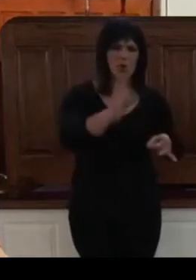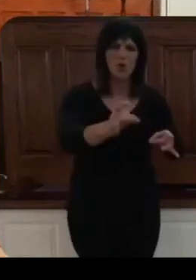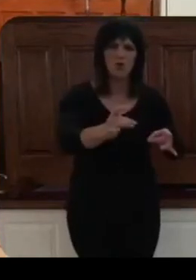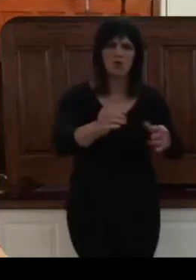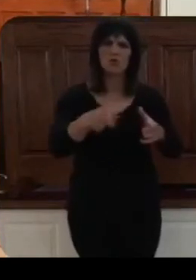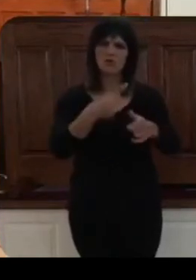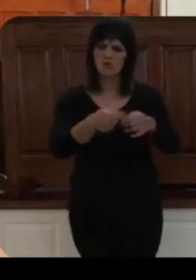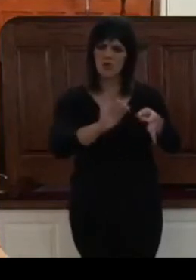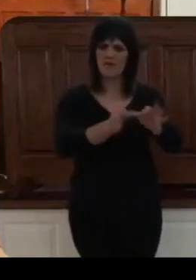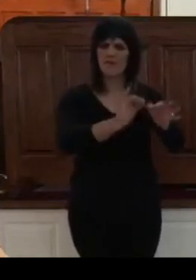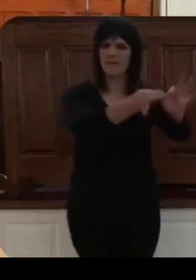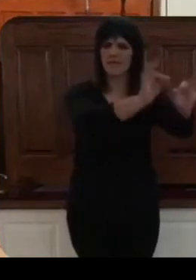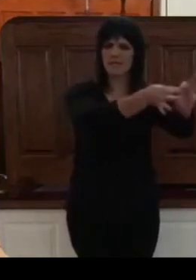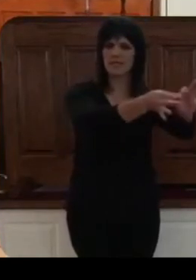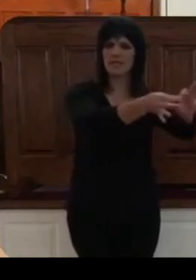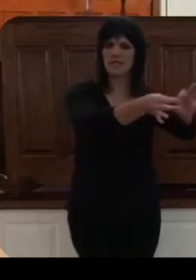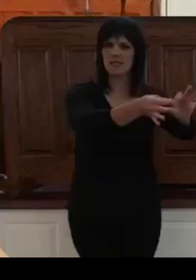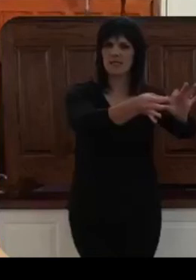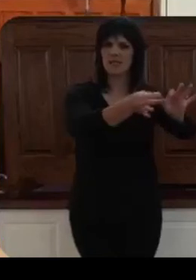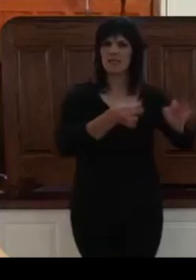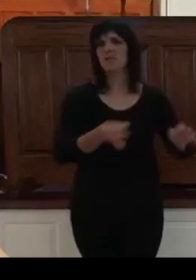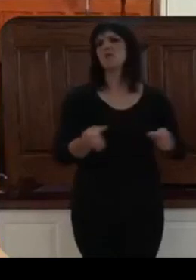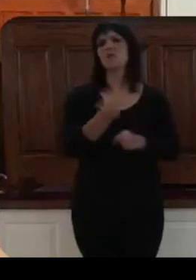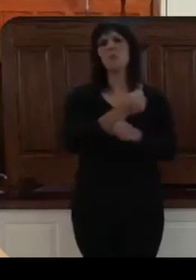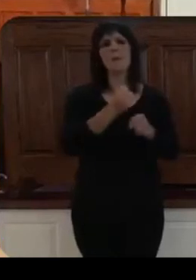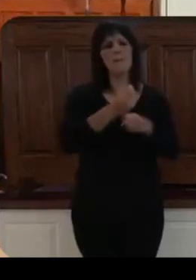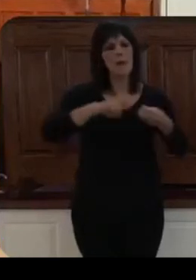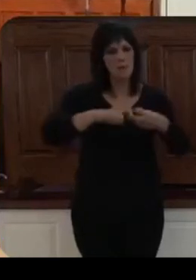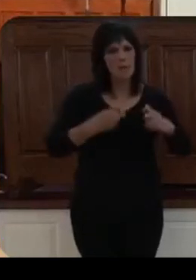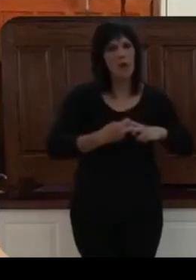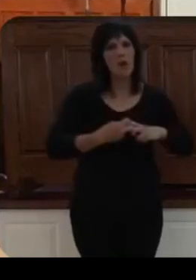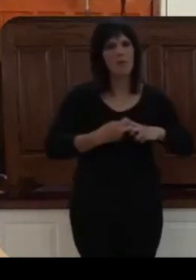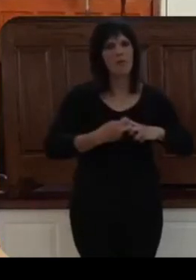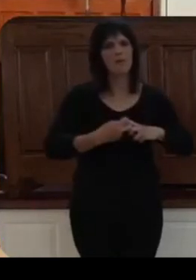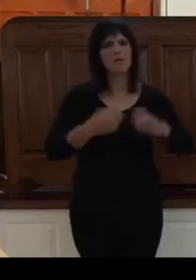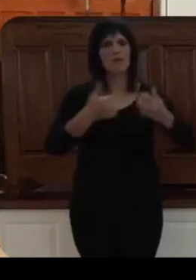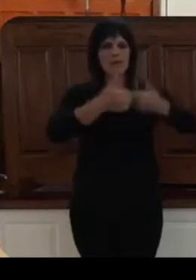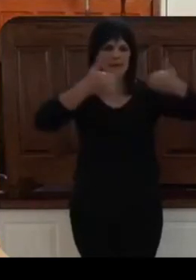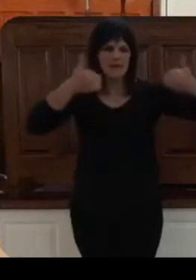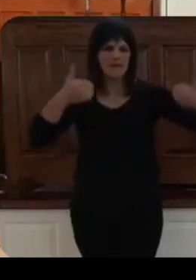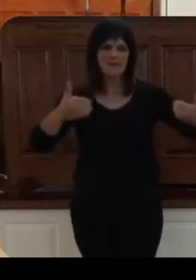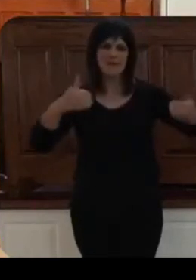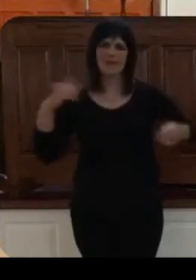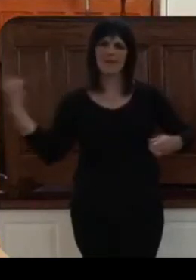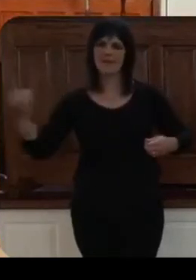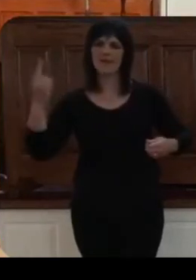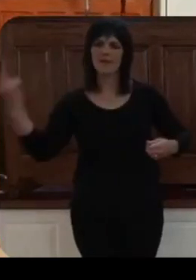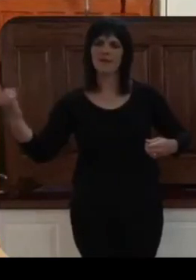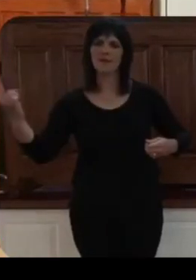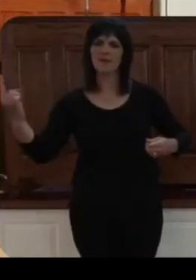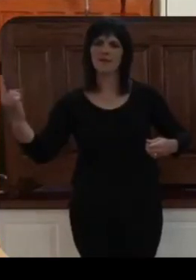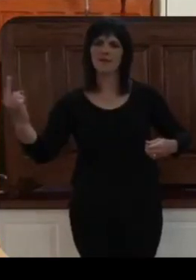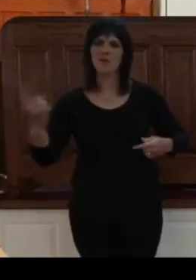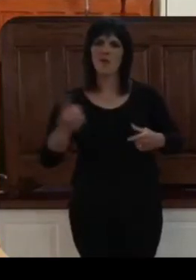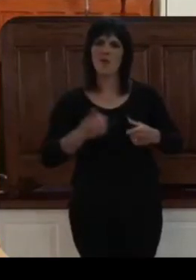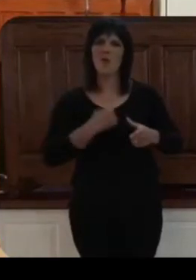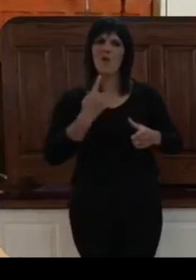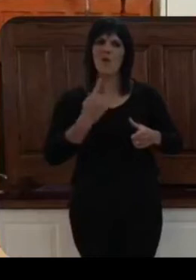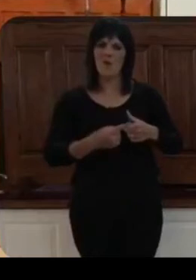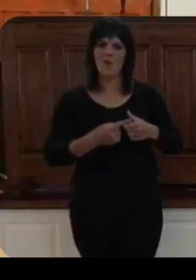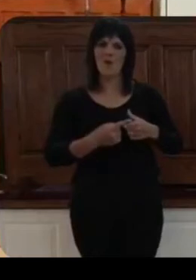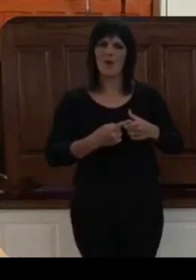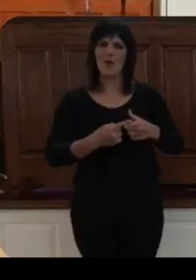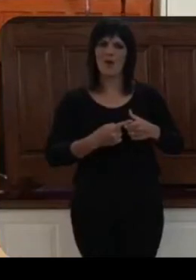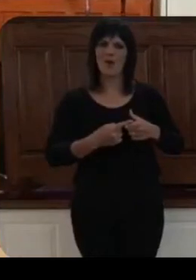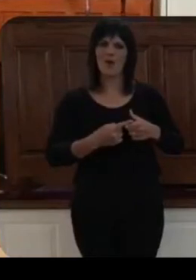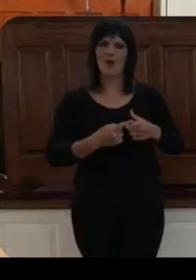causing problems so that there's separation and isolation in the church? Or are we filling those holes so that we can make sure we're